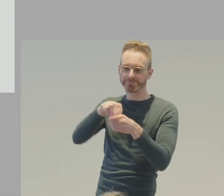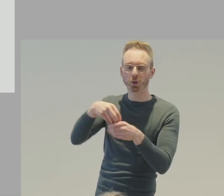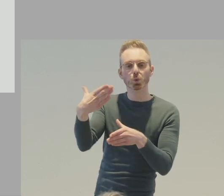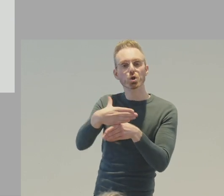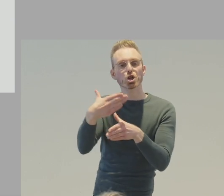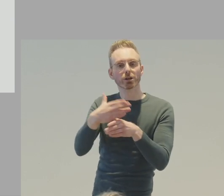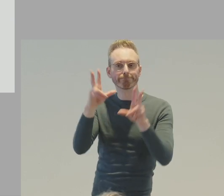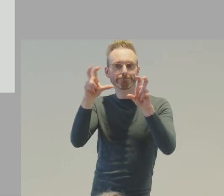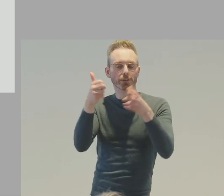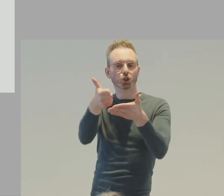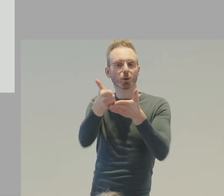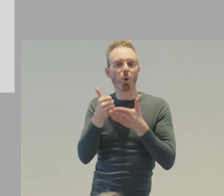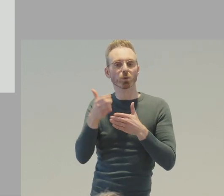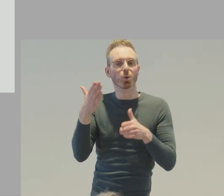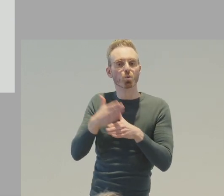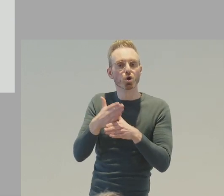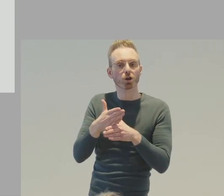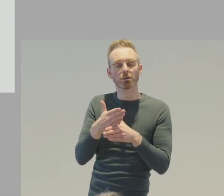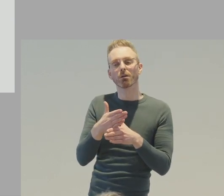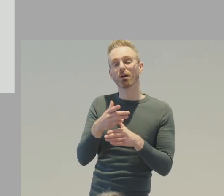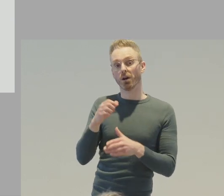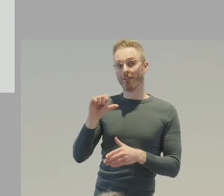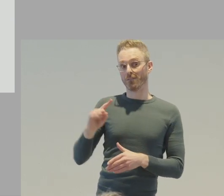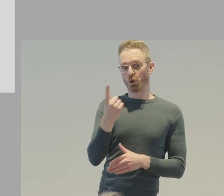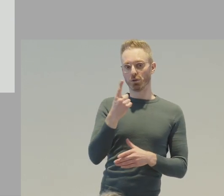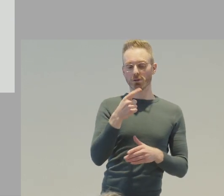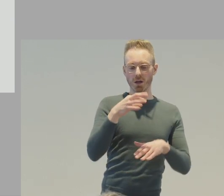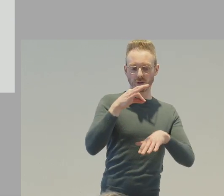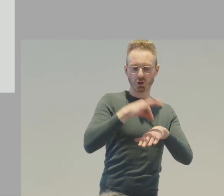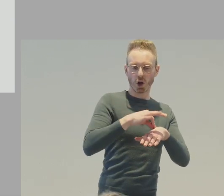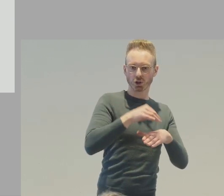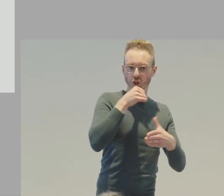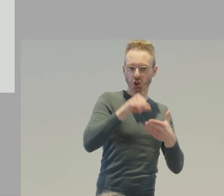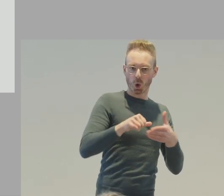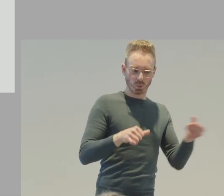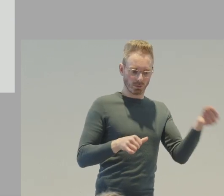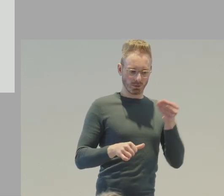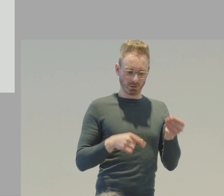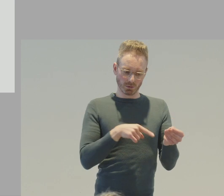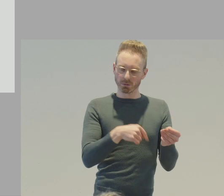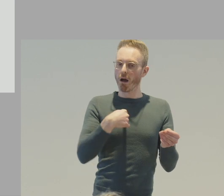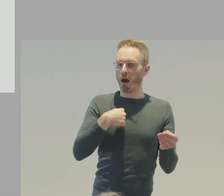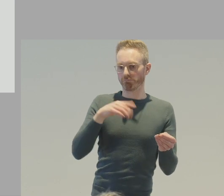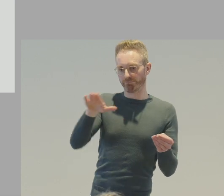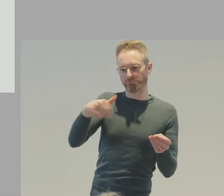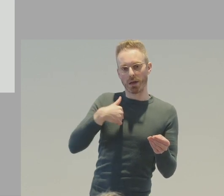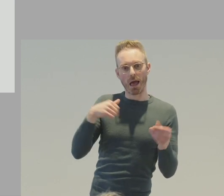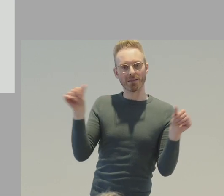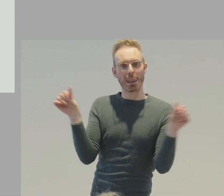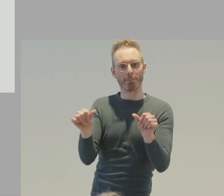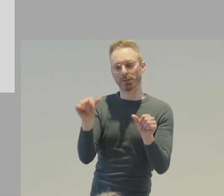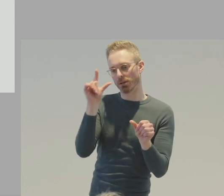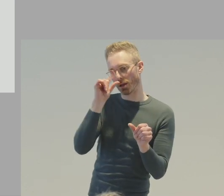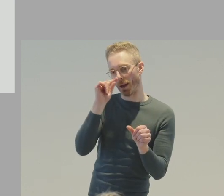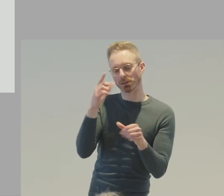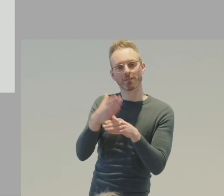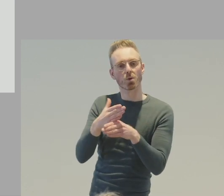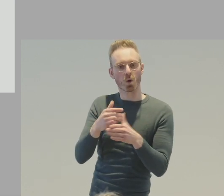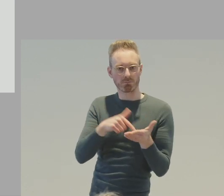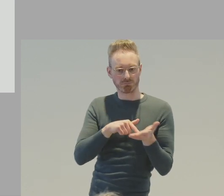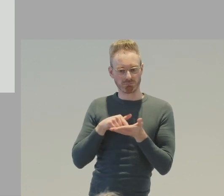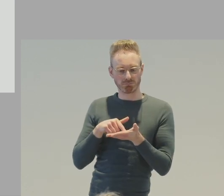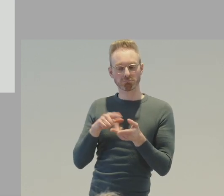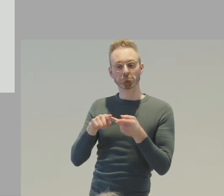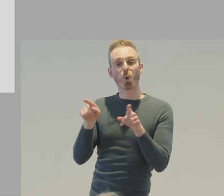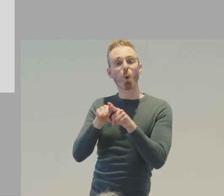start some of that, you should get a doctor's note saying that you have limited capacity for work. You should try and get a letter from